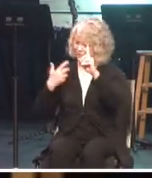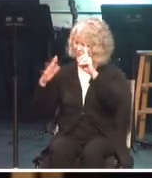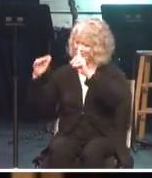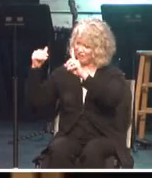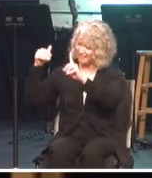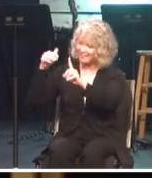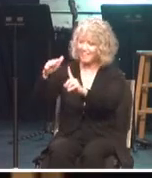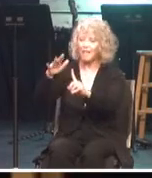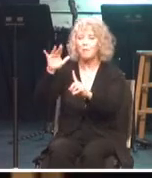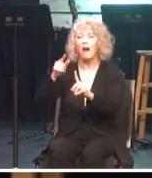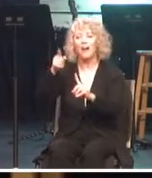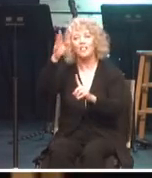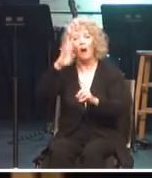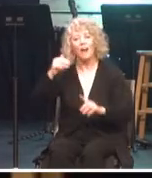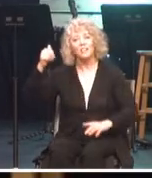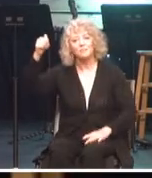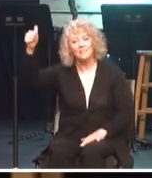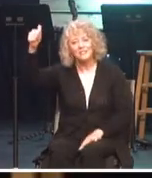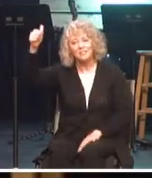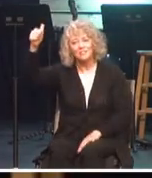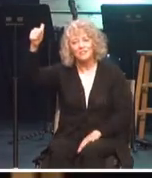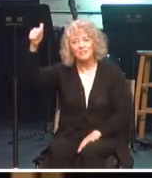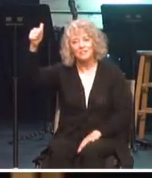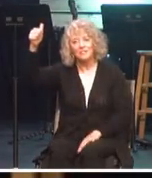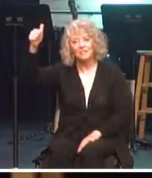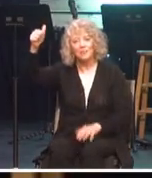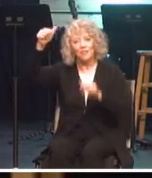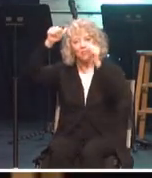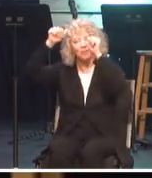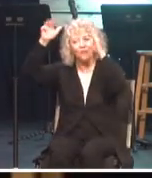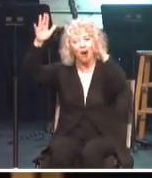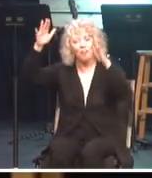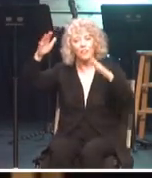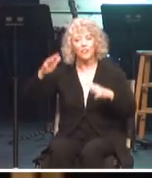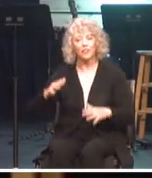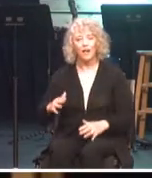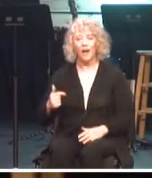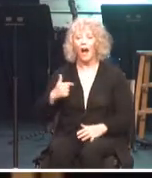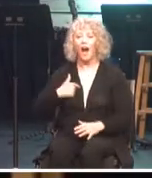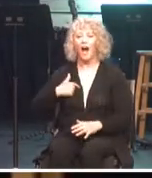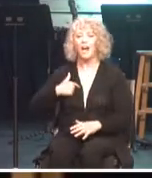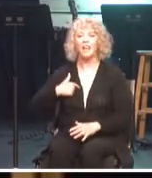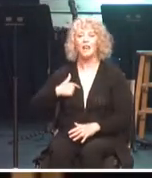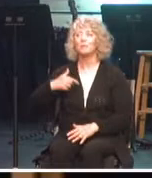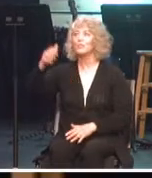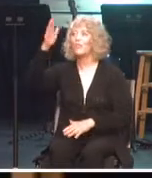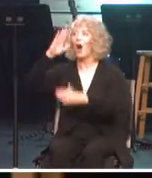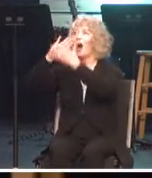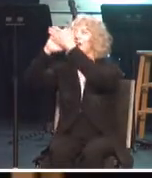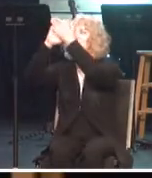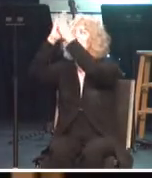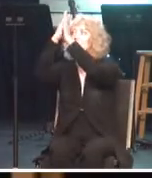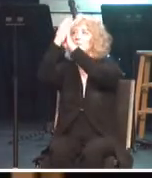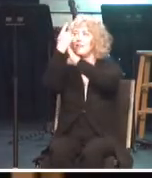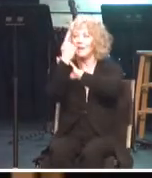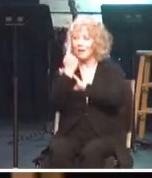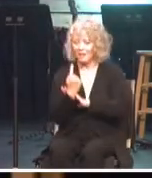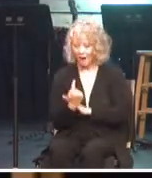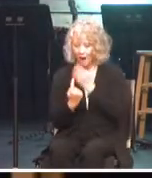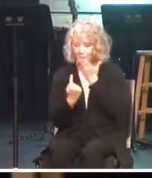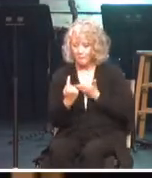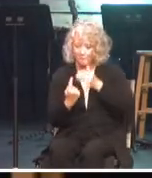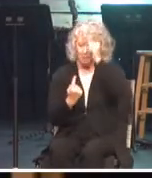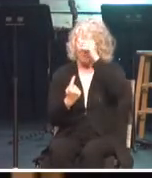Sent by none less than God the Father. This is incarnation language. I've come down.